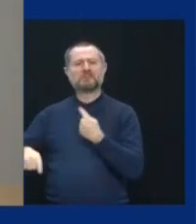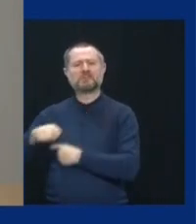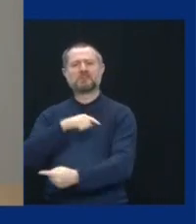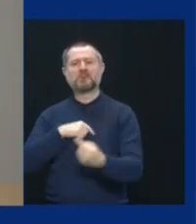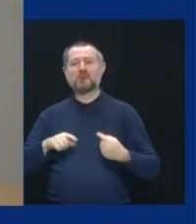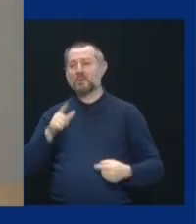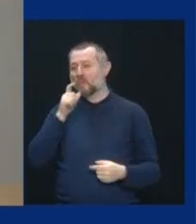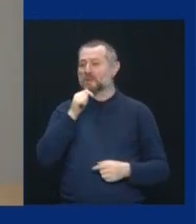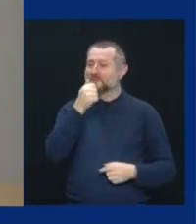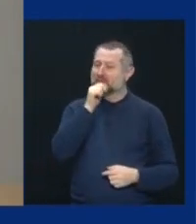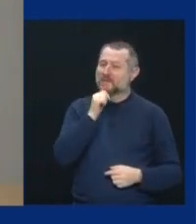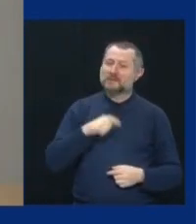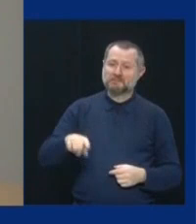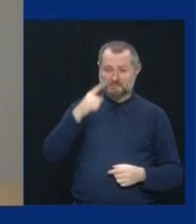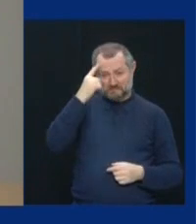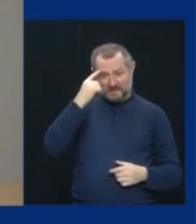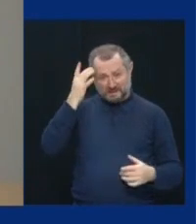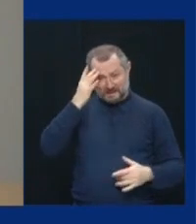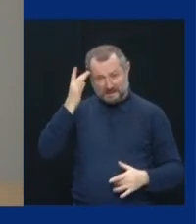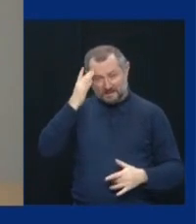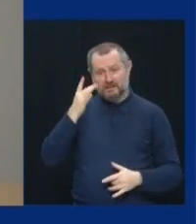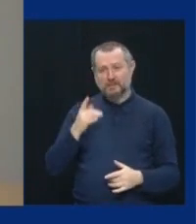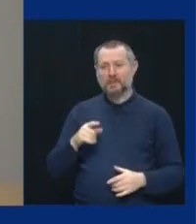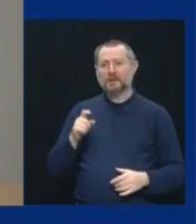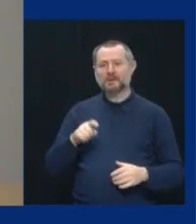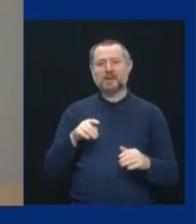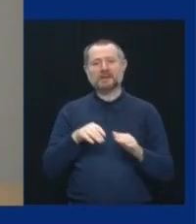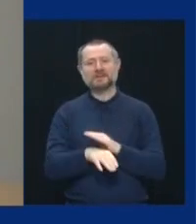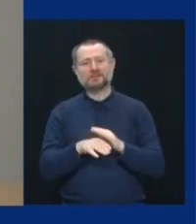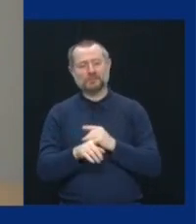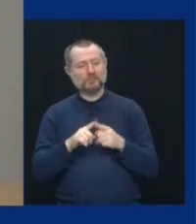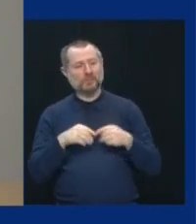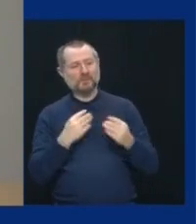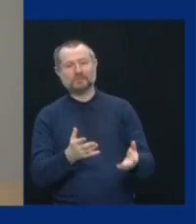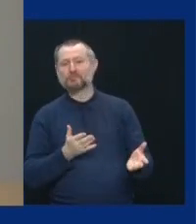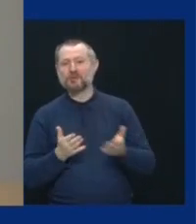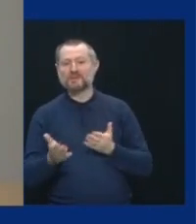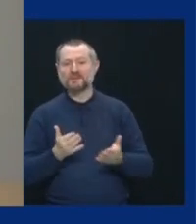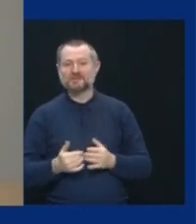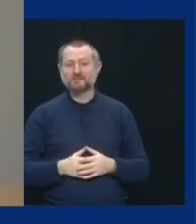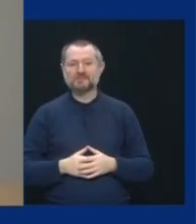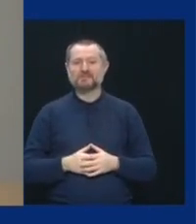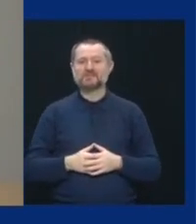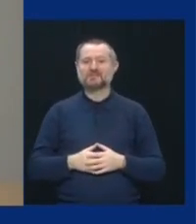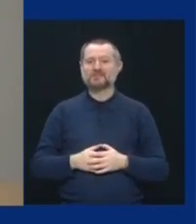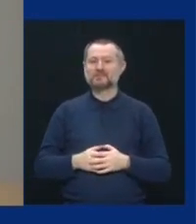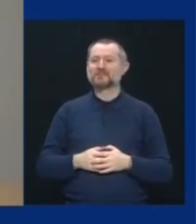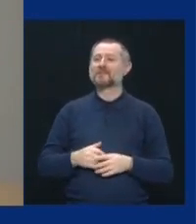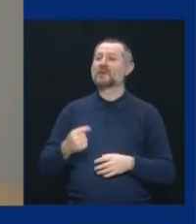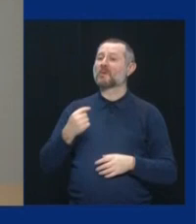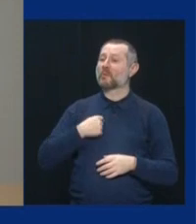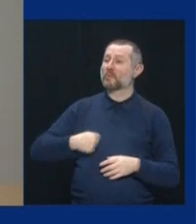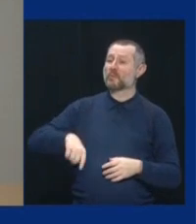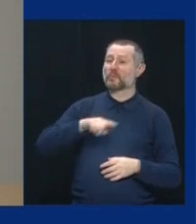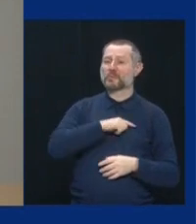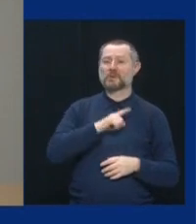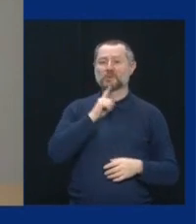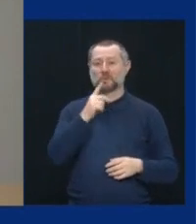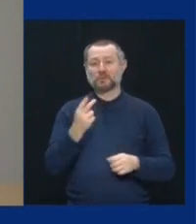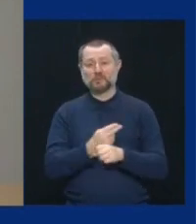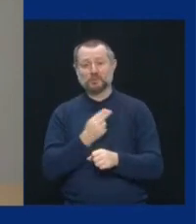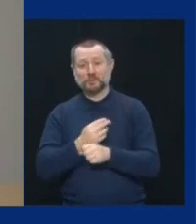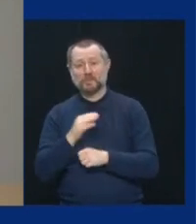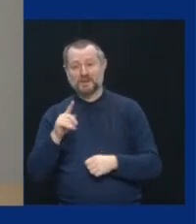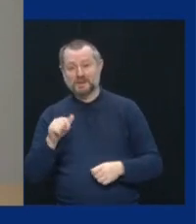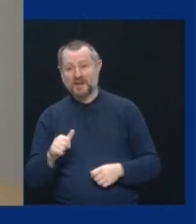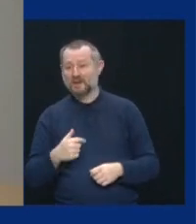have access to the critical services they need and deserve. We and our customers and our employees need the city to meet